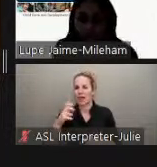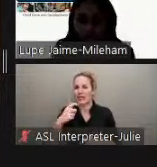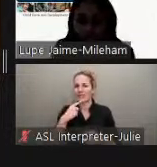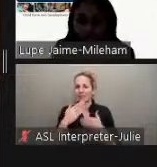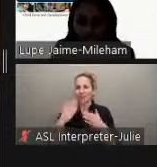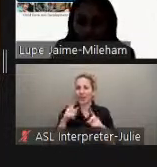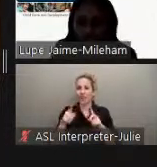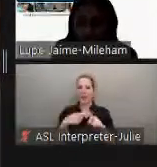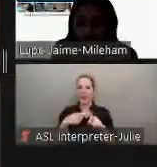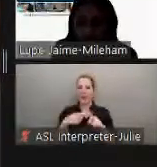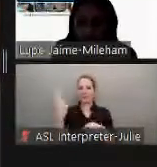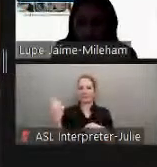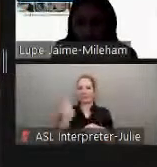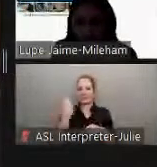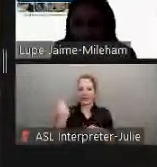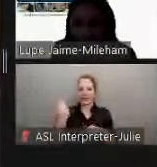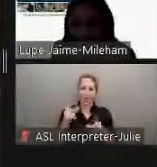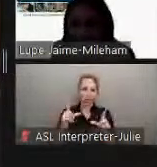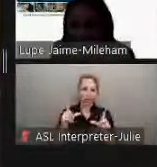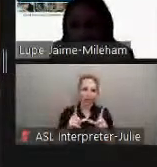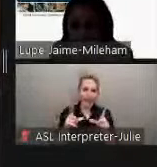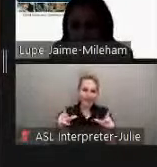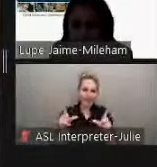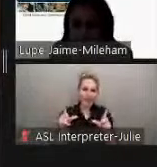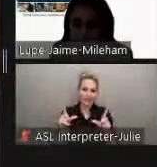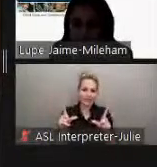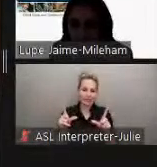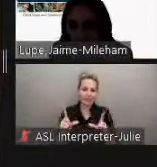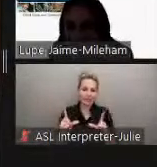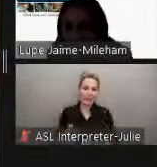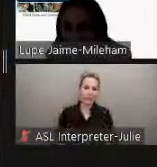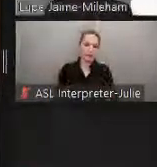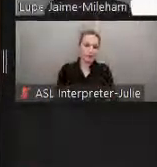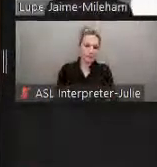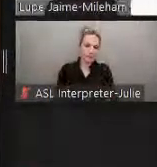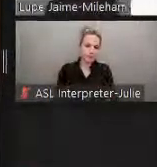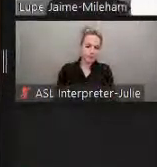about single licenses.